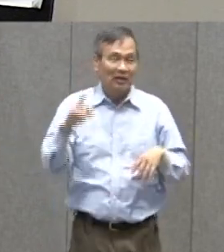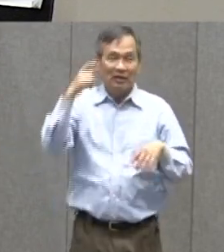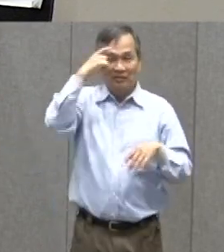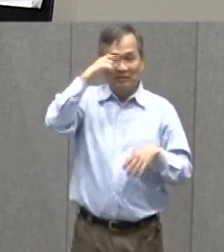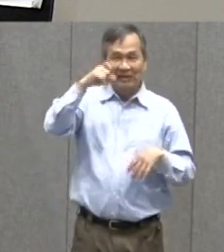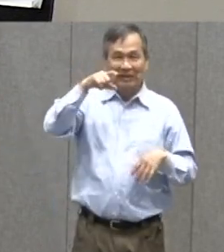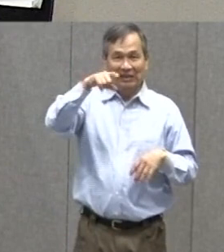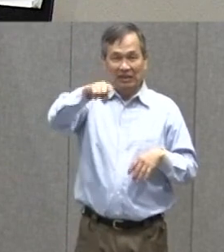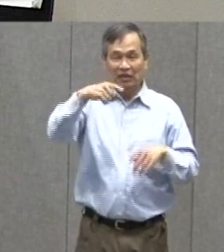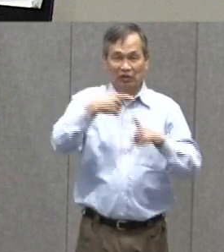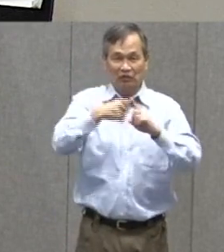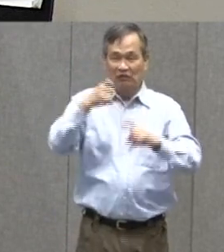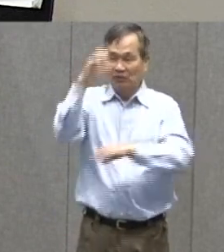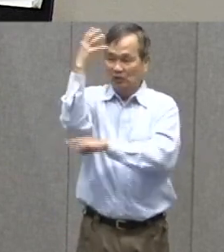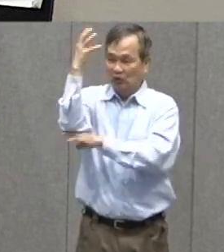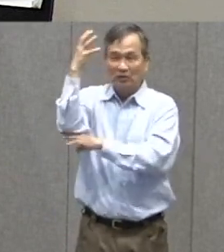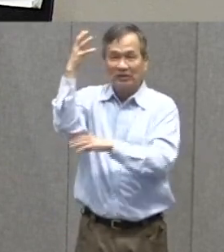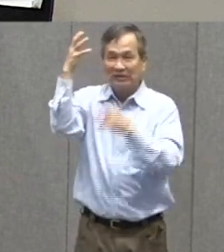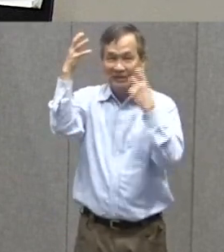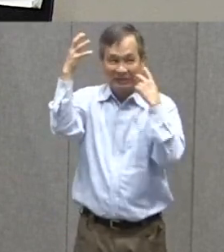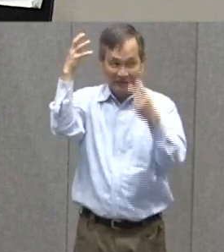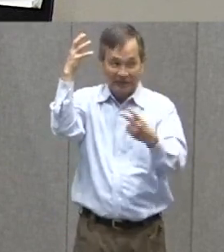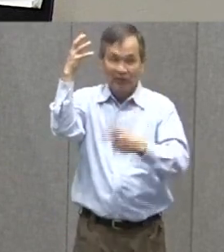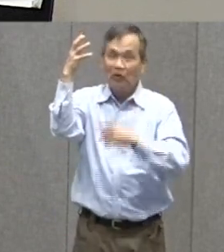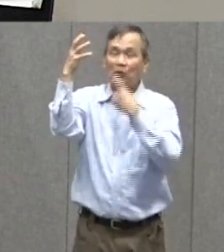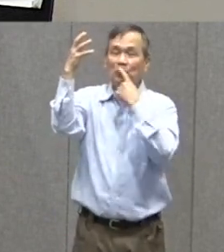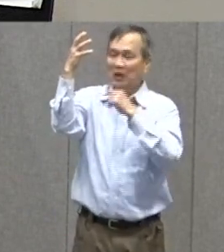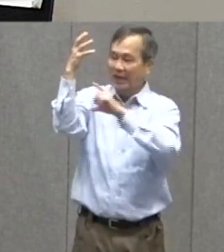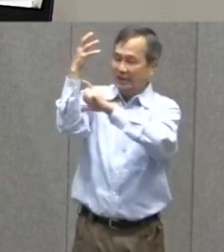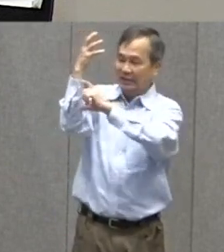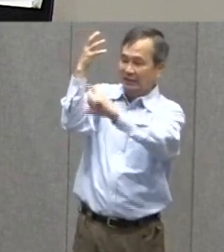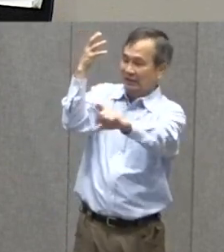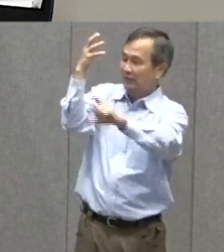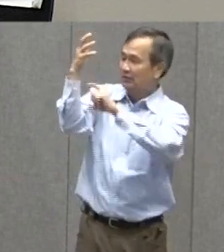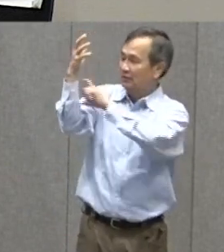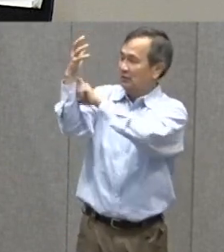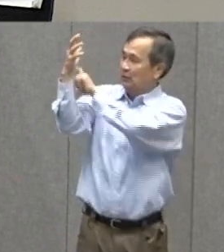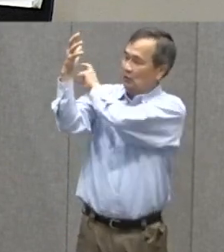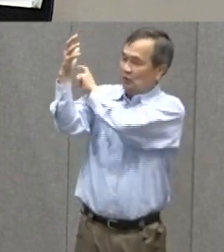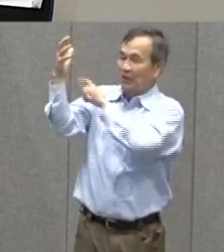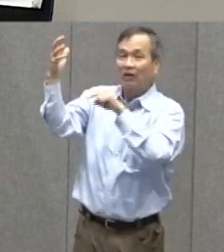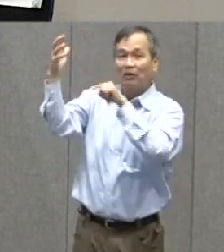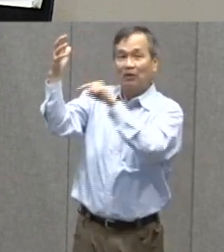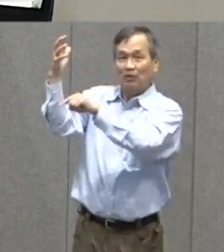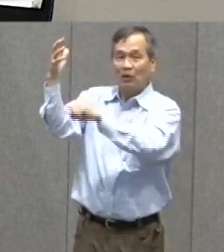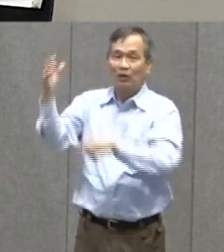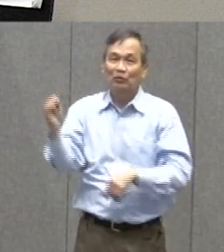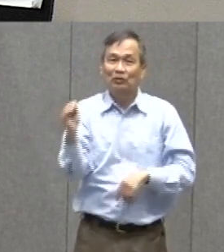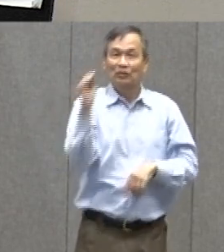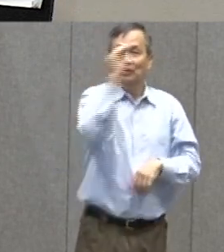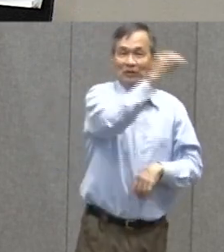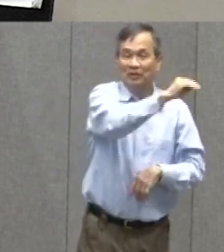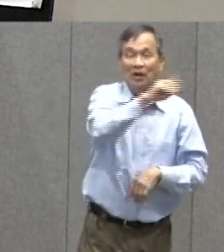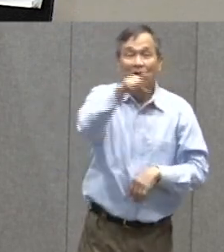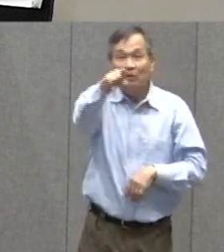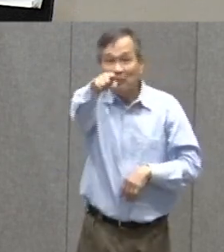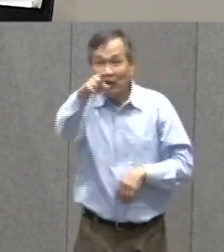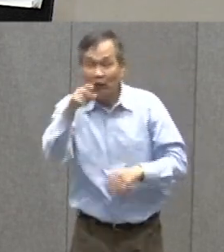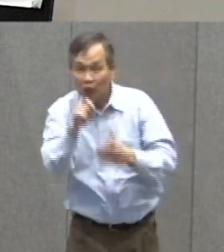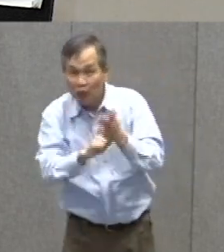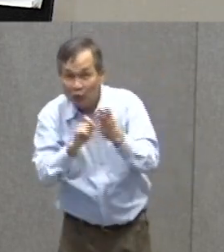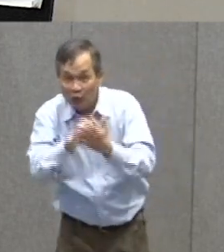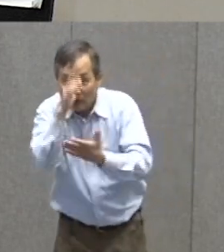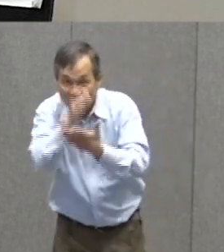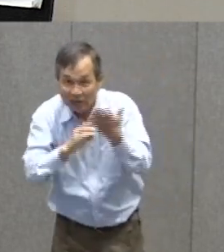our question tree. Okay, so I have two that I want to share with you, and perhaps some of you have written some of those